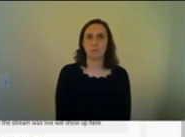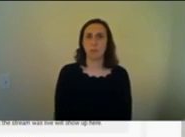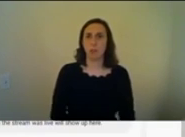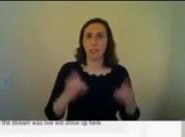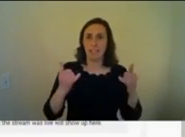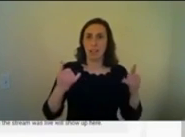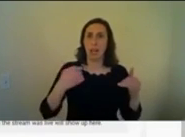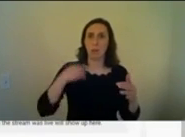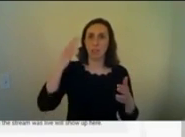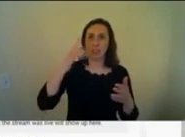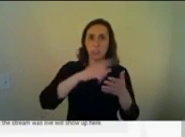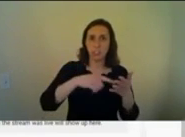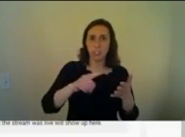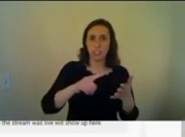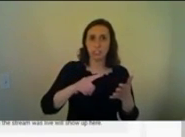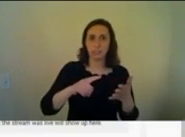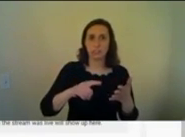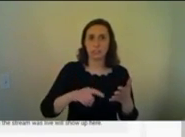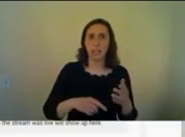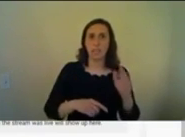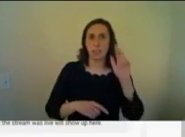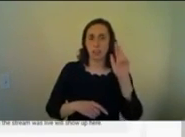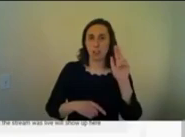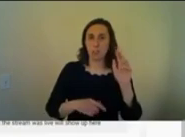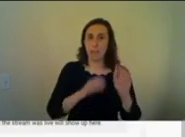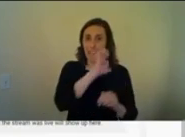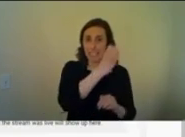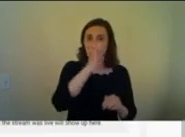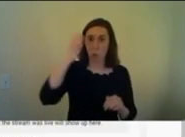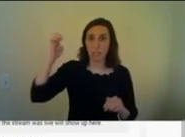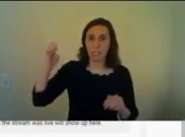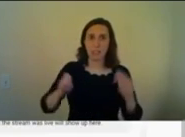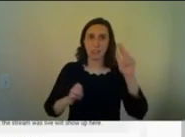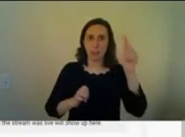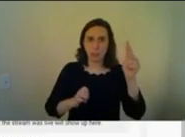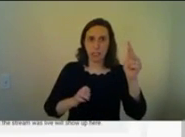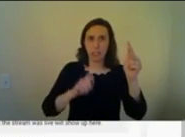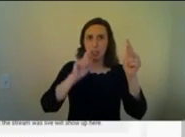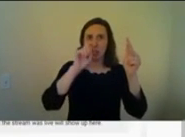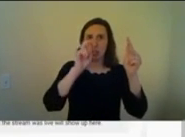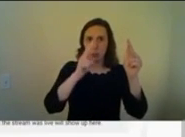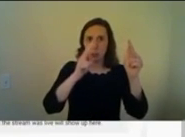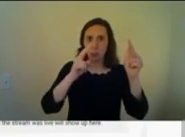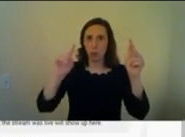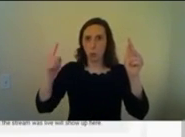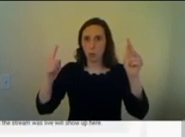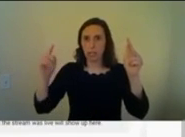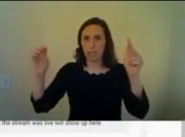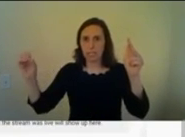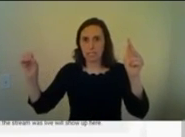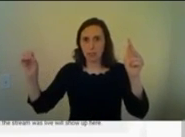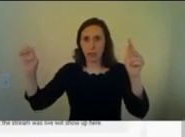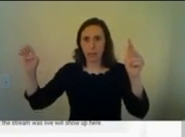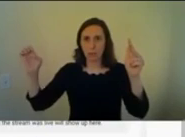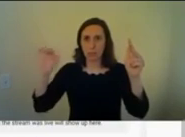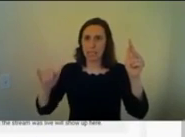now. I've got a 3, a 2, a 1, and a 0. So that works its way down, which is what